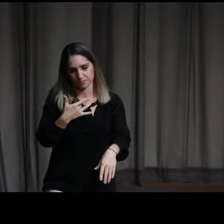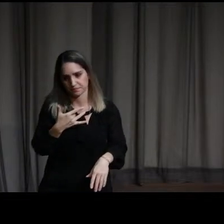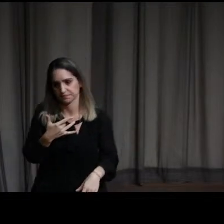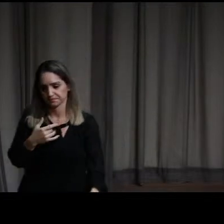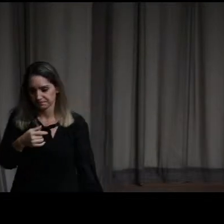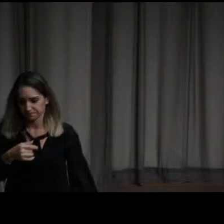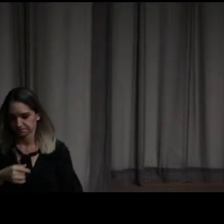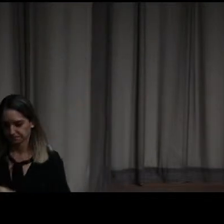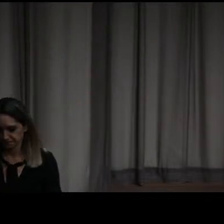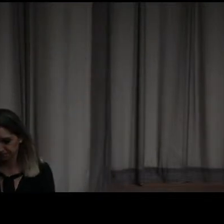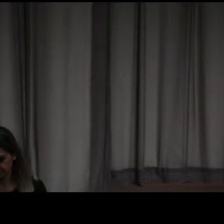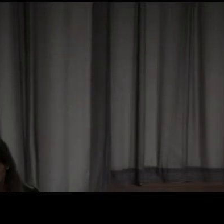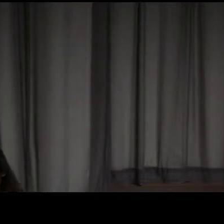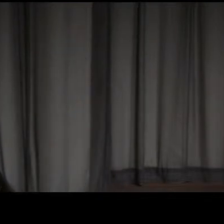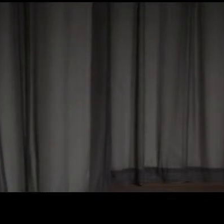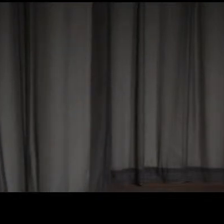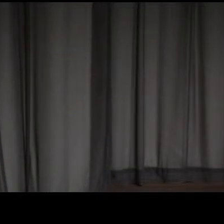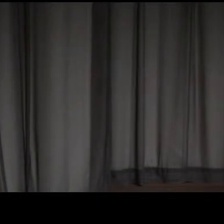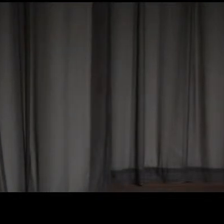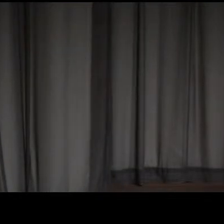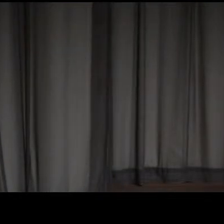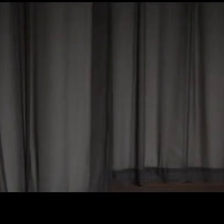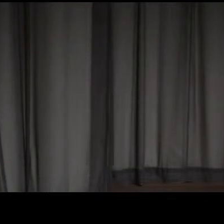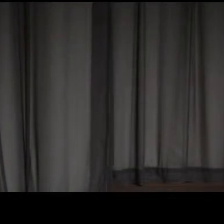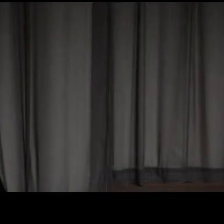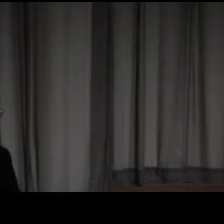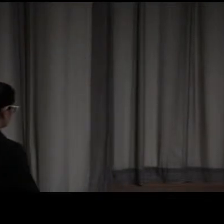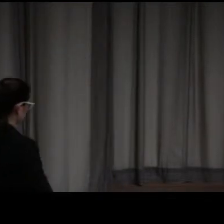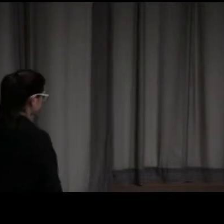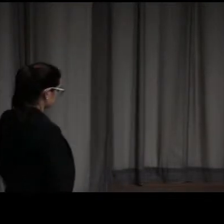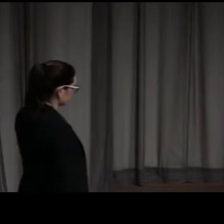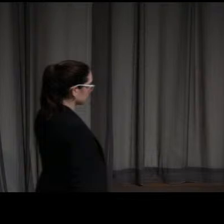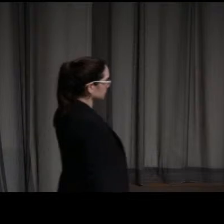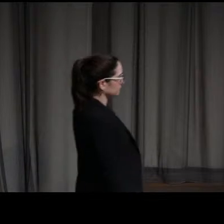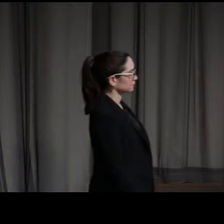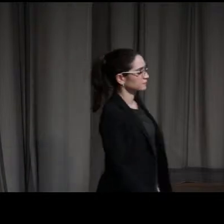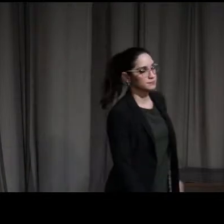Yes, I don't think there's not a sort of a clear formula, and in the sort of